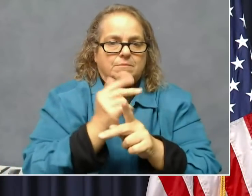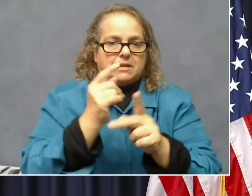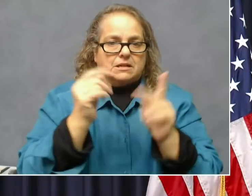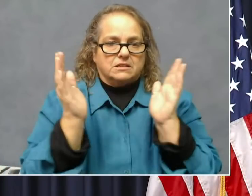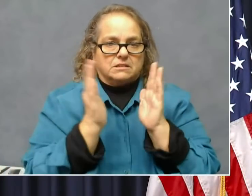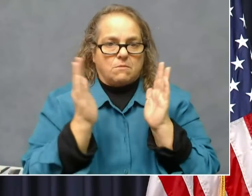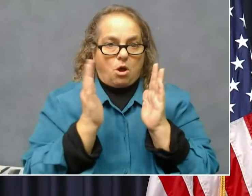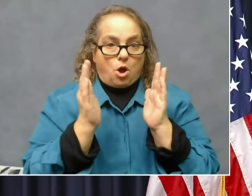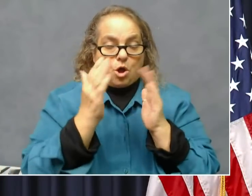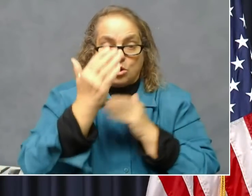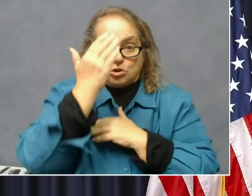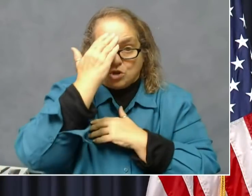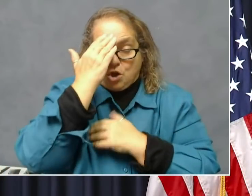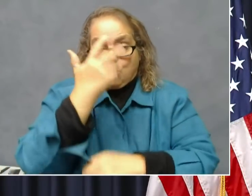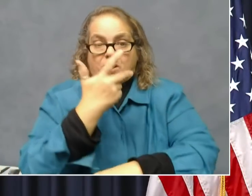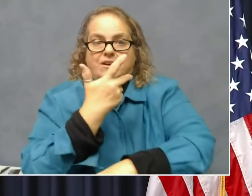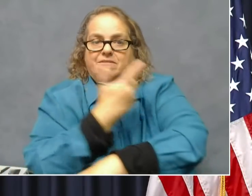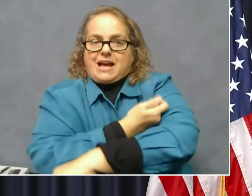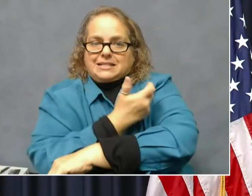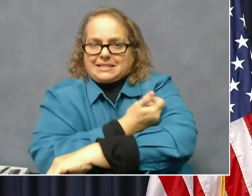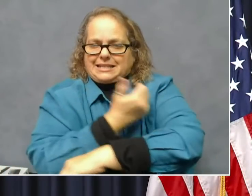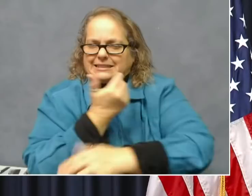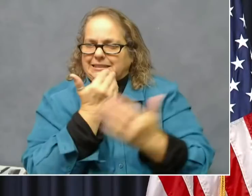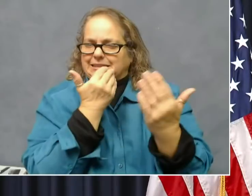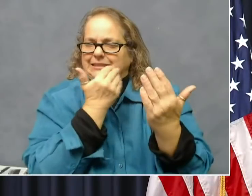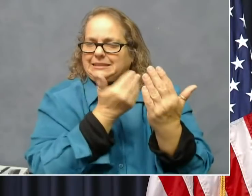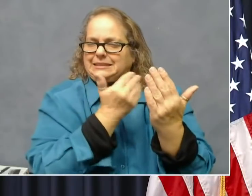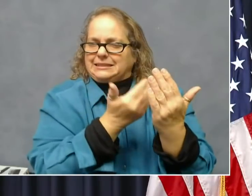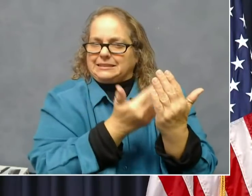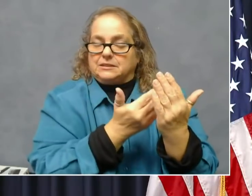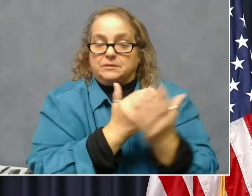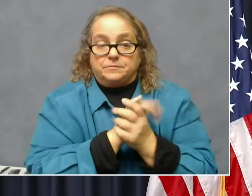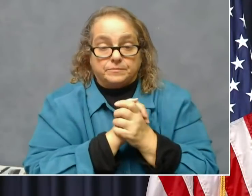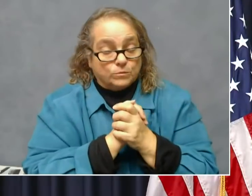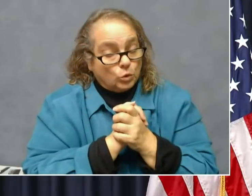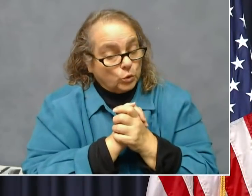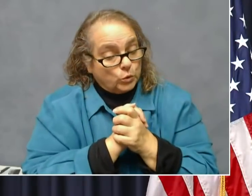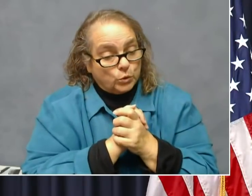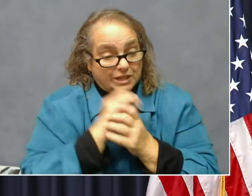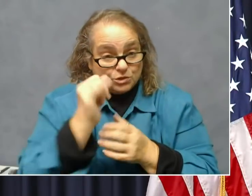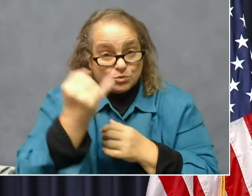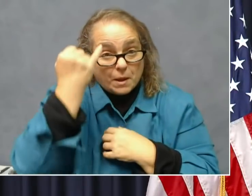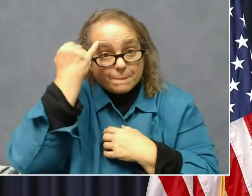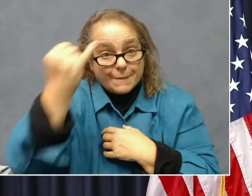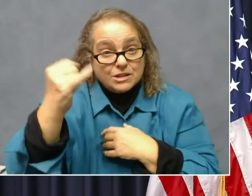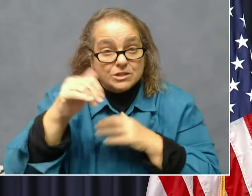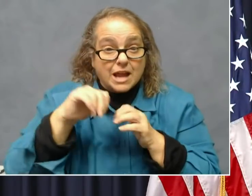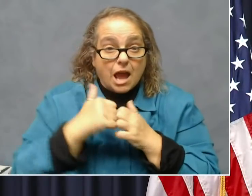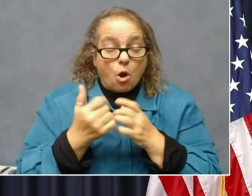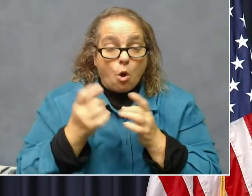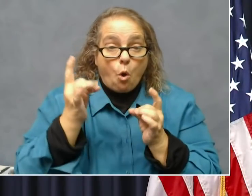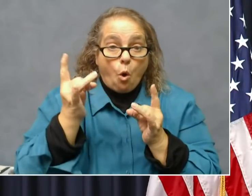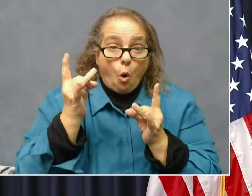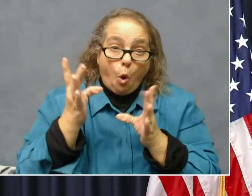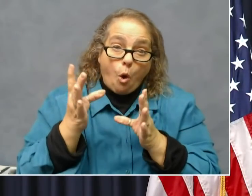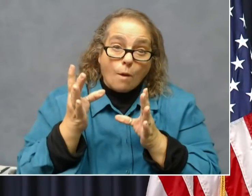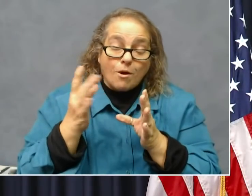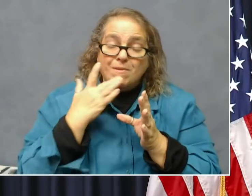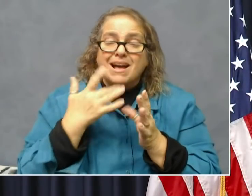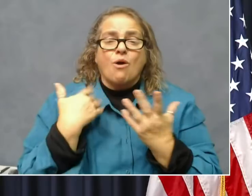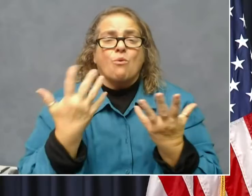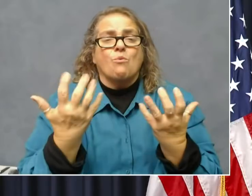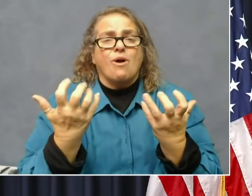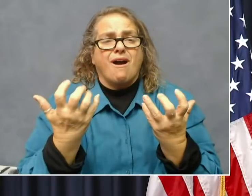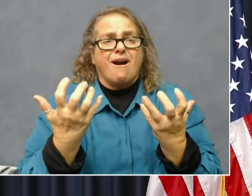out there. And how tragic would it be, because we want a larger group in Christmas, if we lost